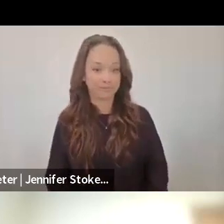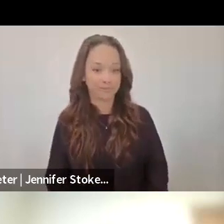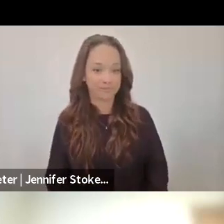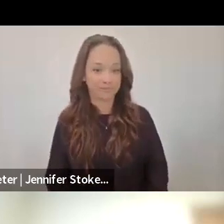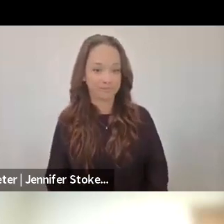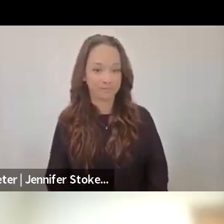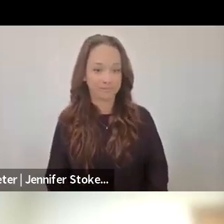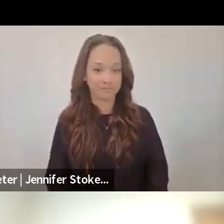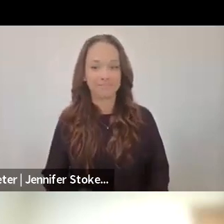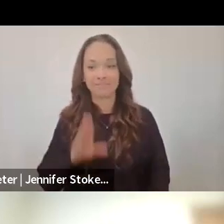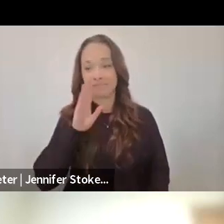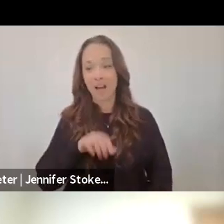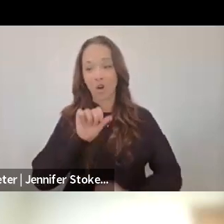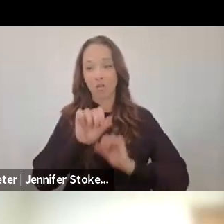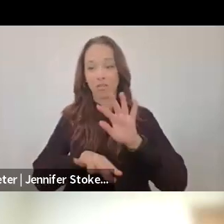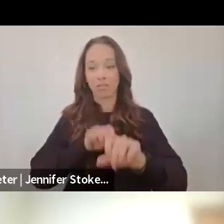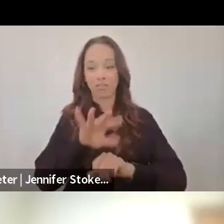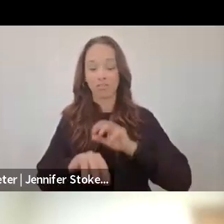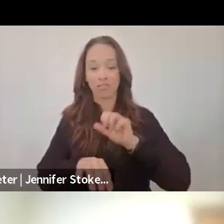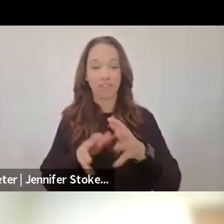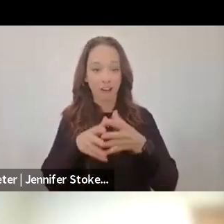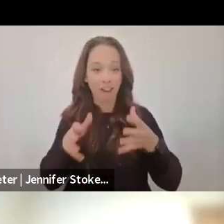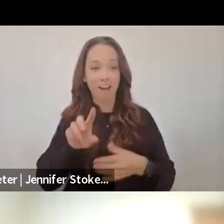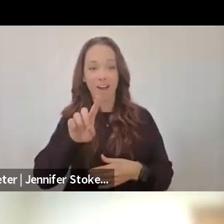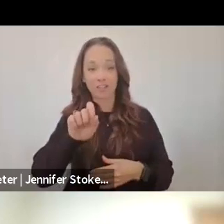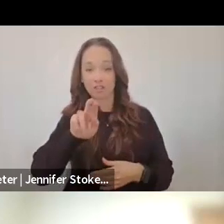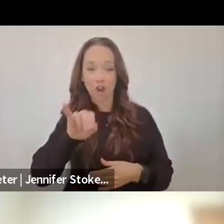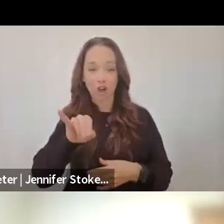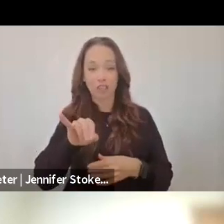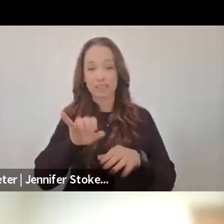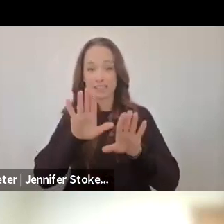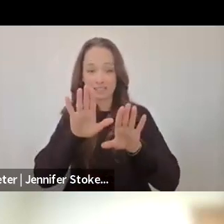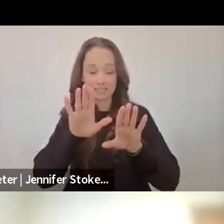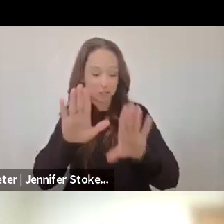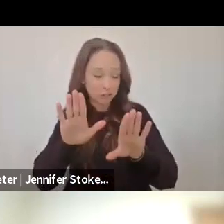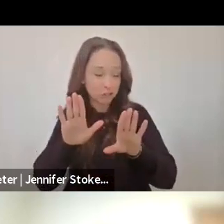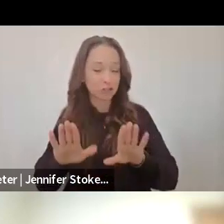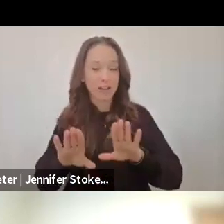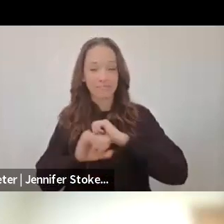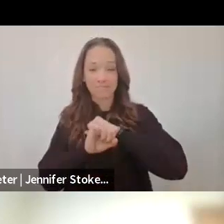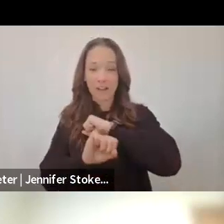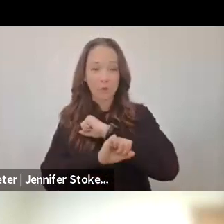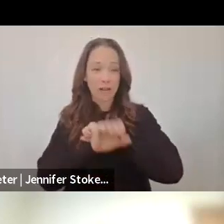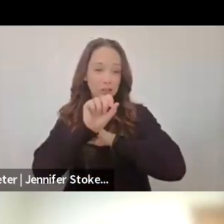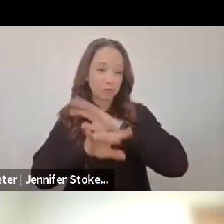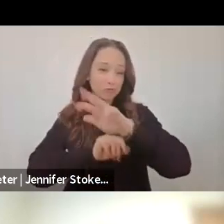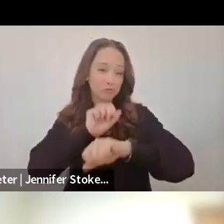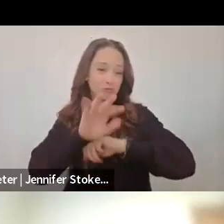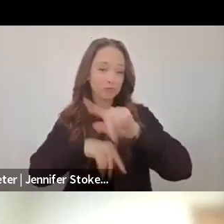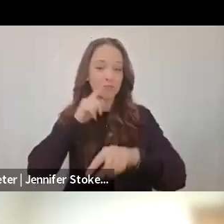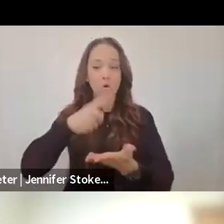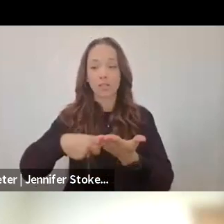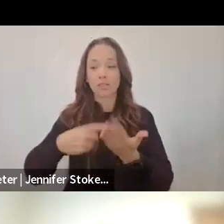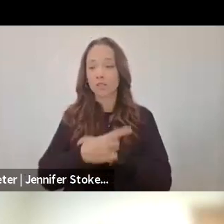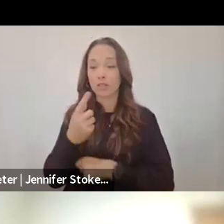on that? I know it was a lot. Darcy provided an exceptional foundation for our discussion today. If